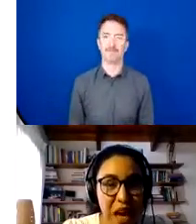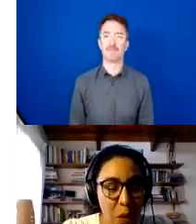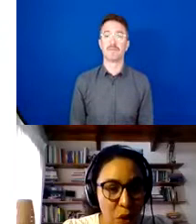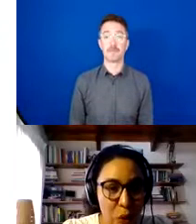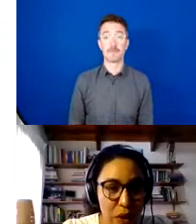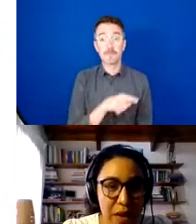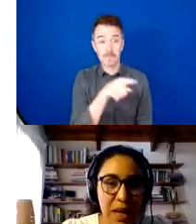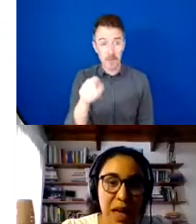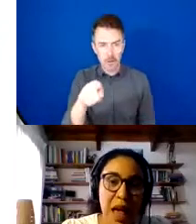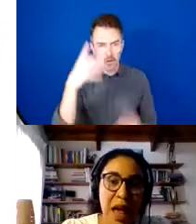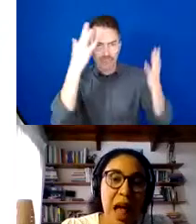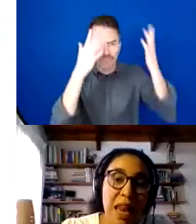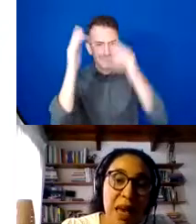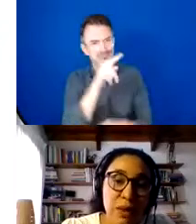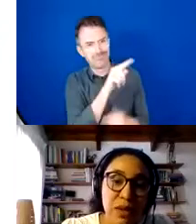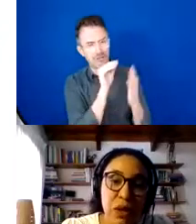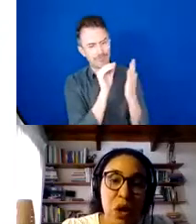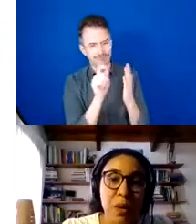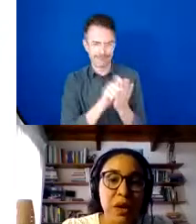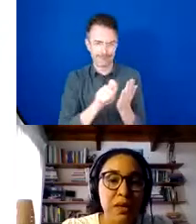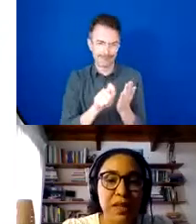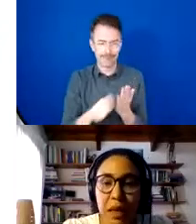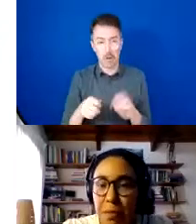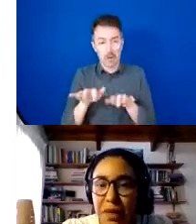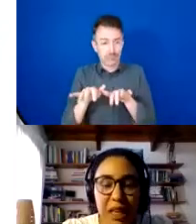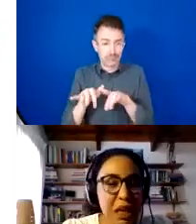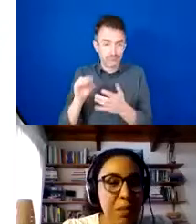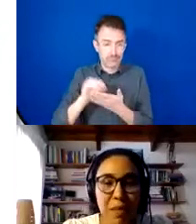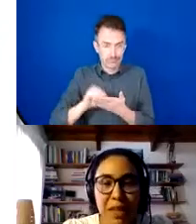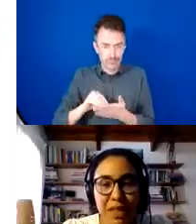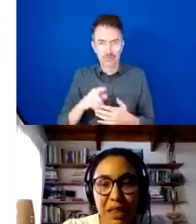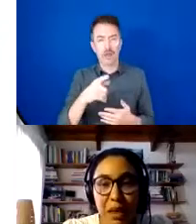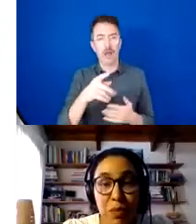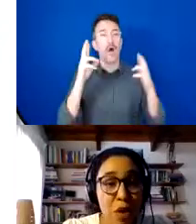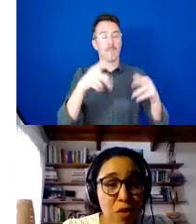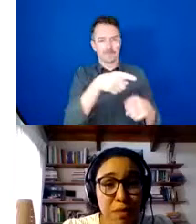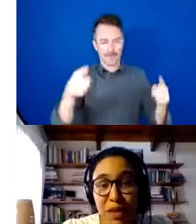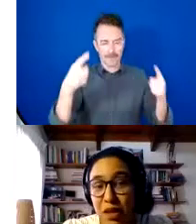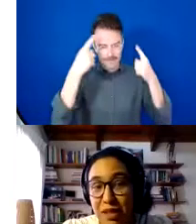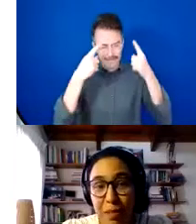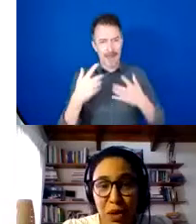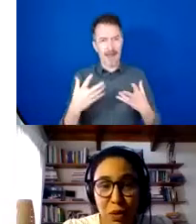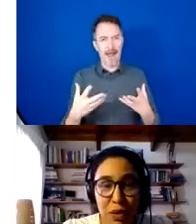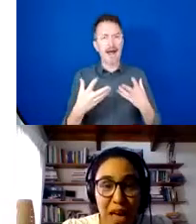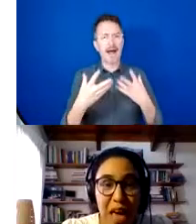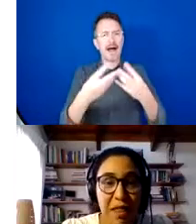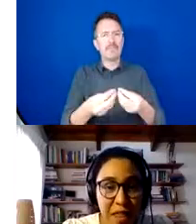in our work allows us to go beyond simply implementing the program's concept node and think